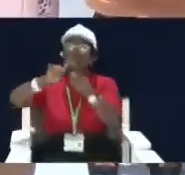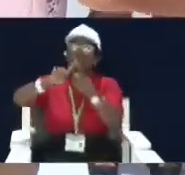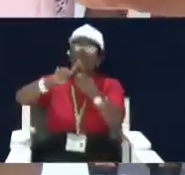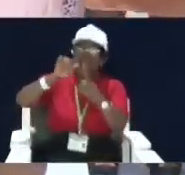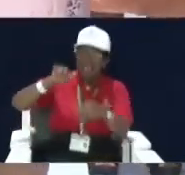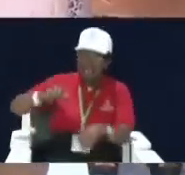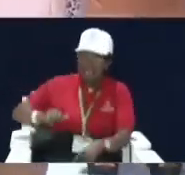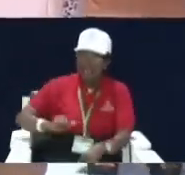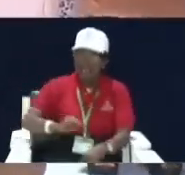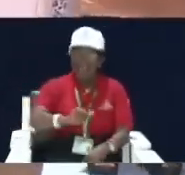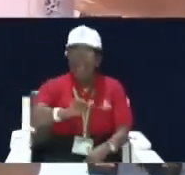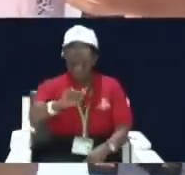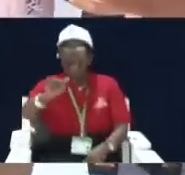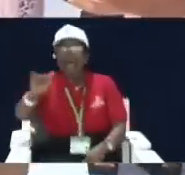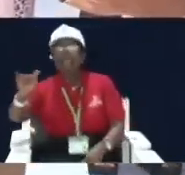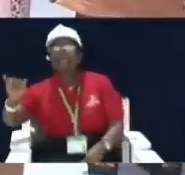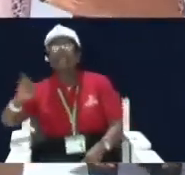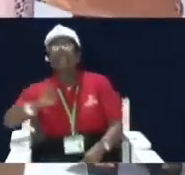everlasting,